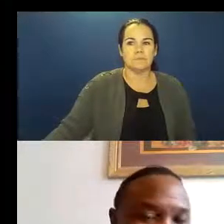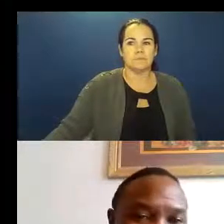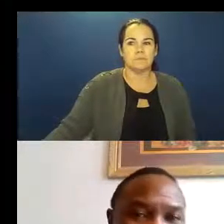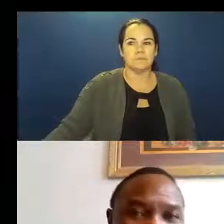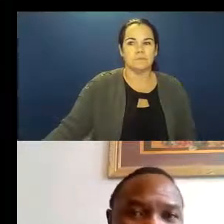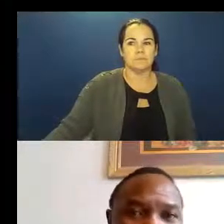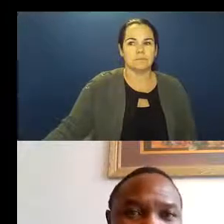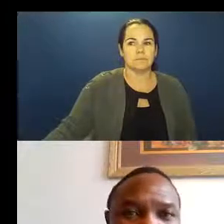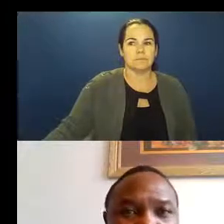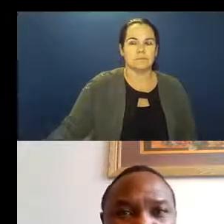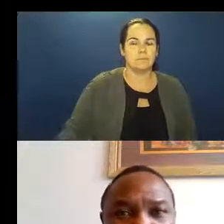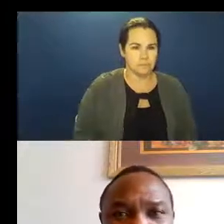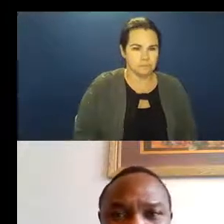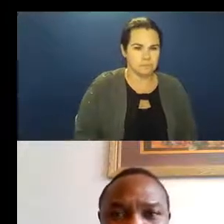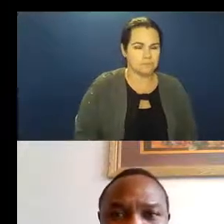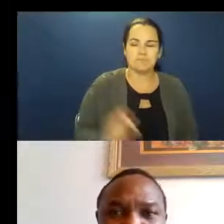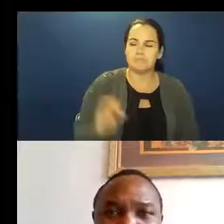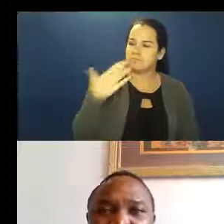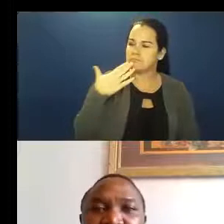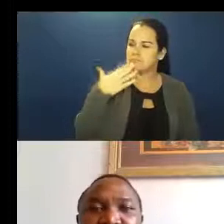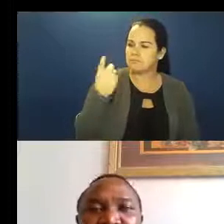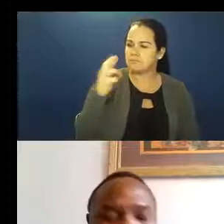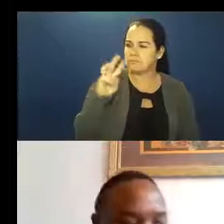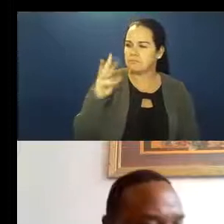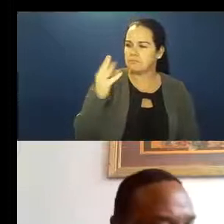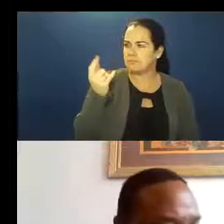Really, this model